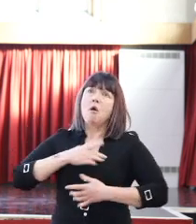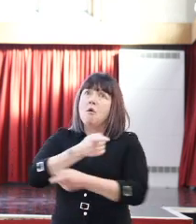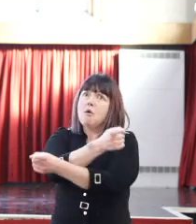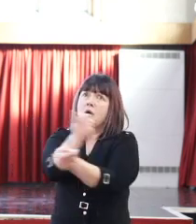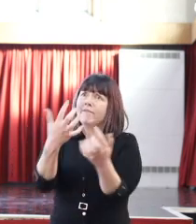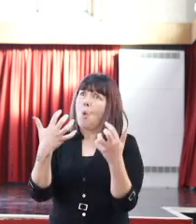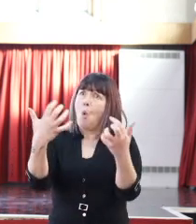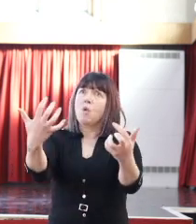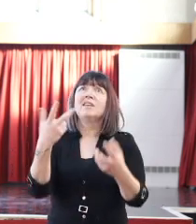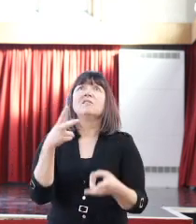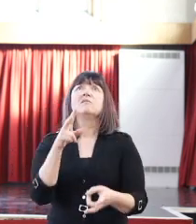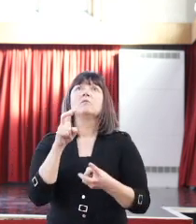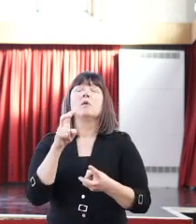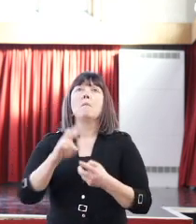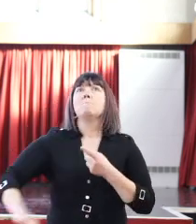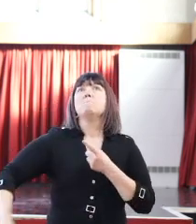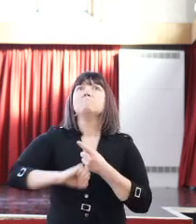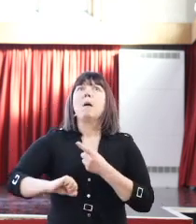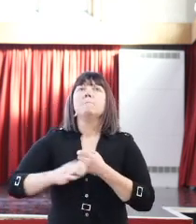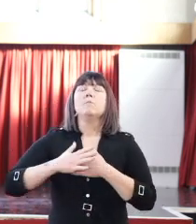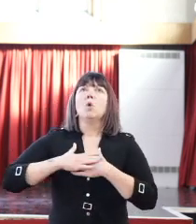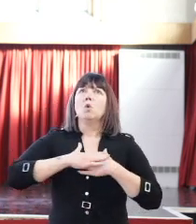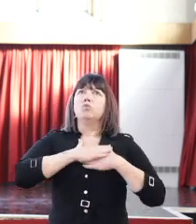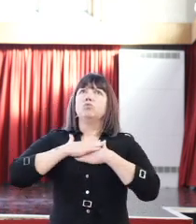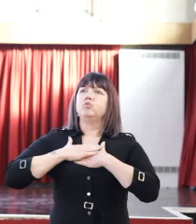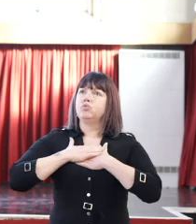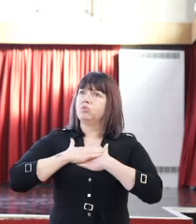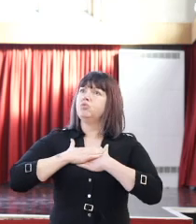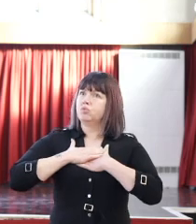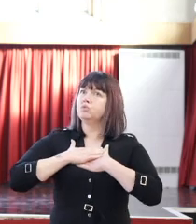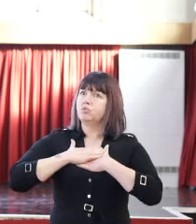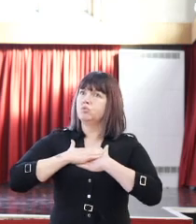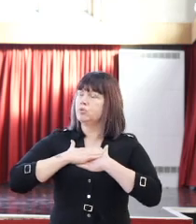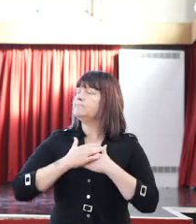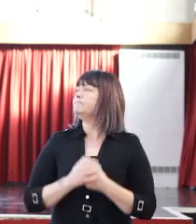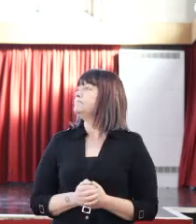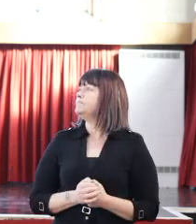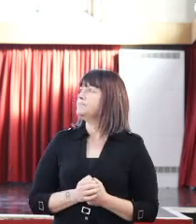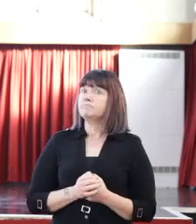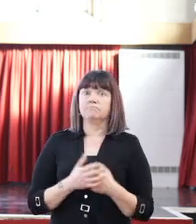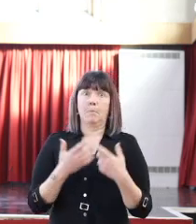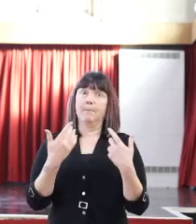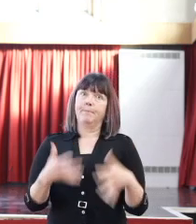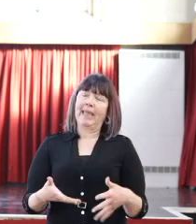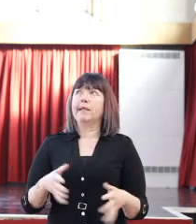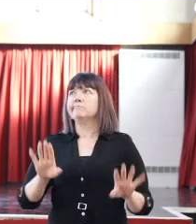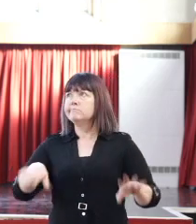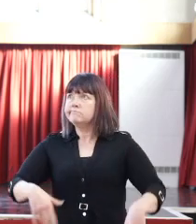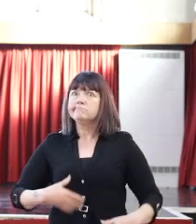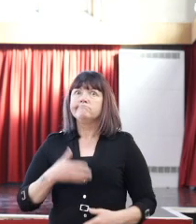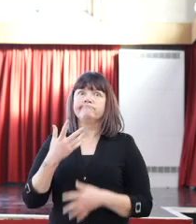accessible piece. Then they managed to deliver all over Zoom, because the lockdown was going on,